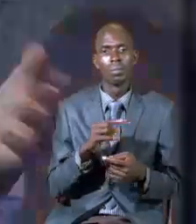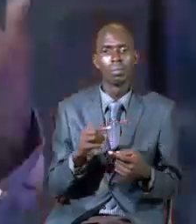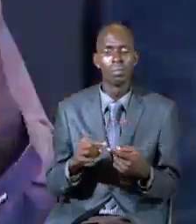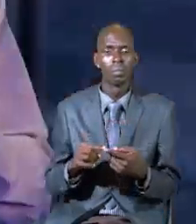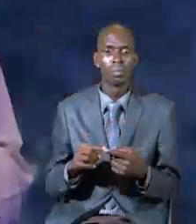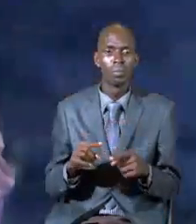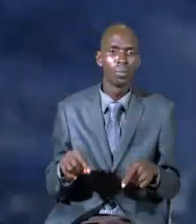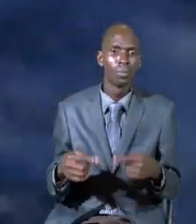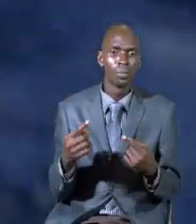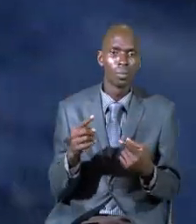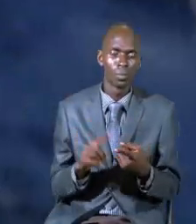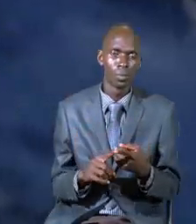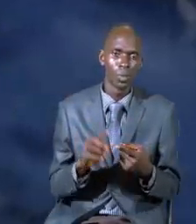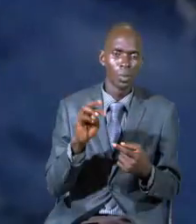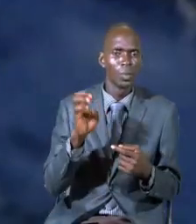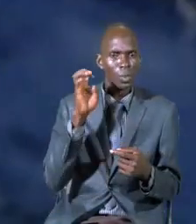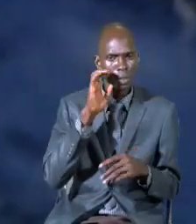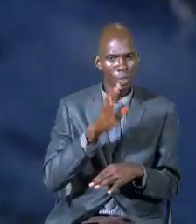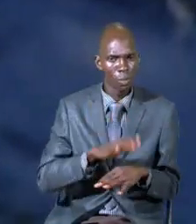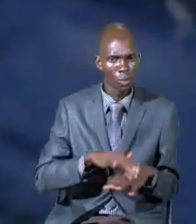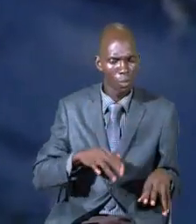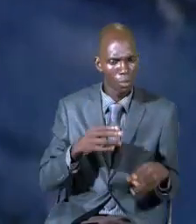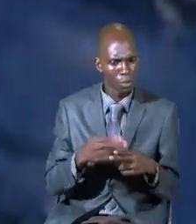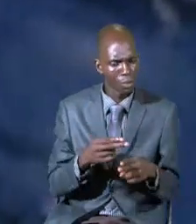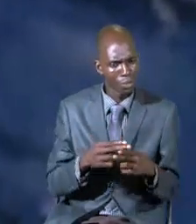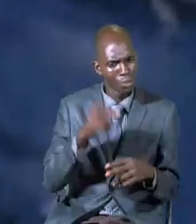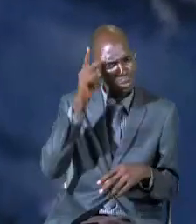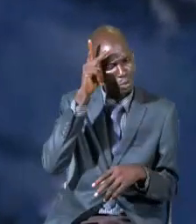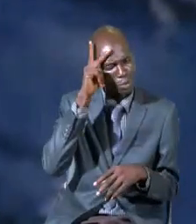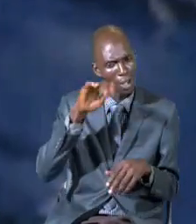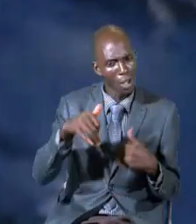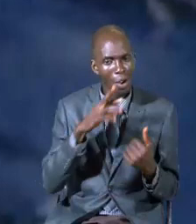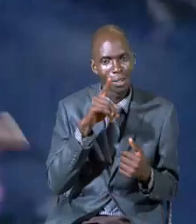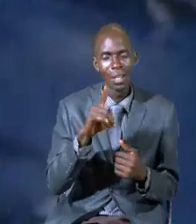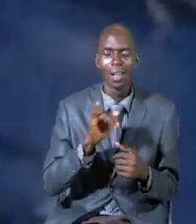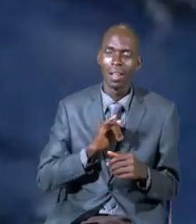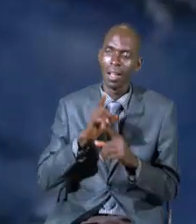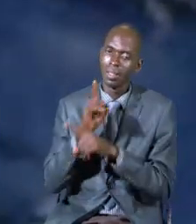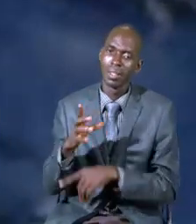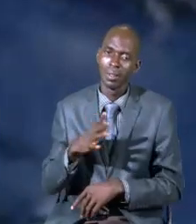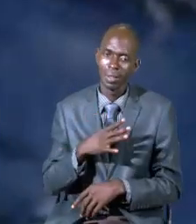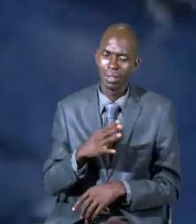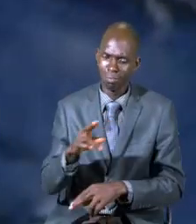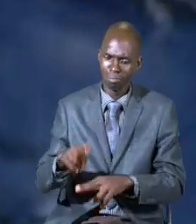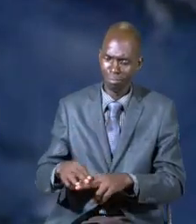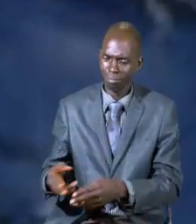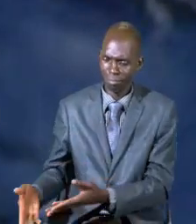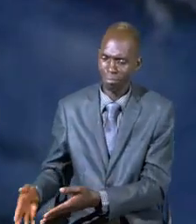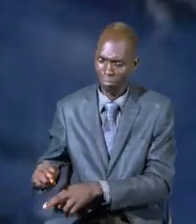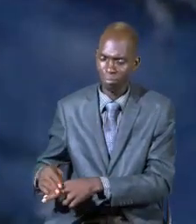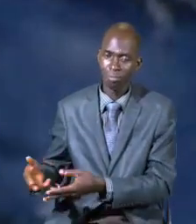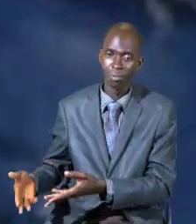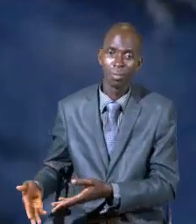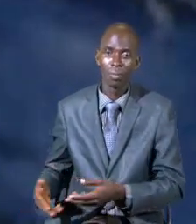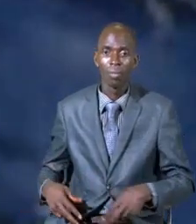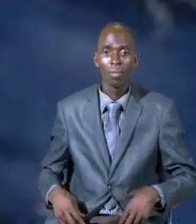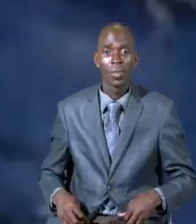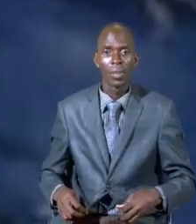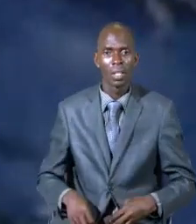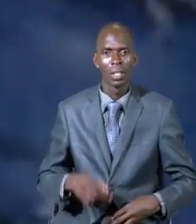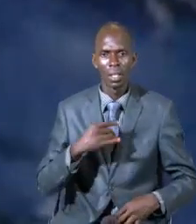He mentioned my name. He said, Kumuyi, how are you? I said, fine. He said, sit down here. He said, I'm hearing